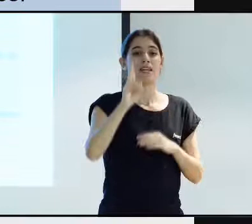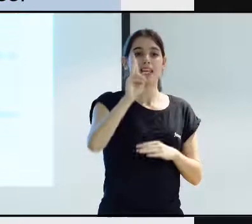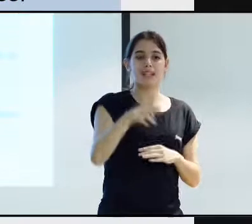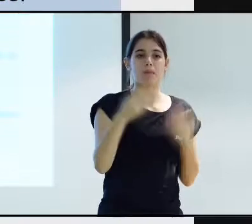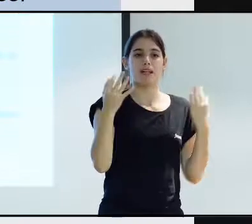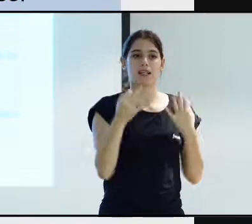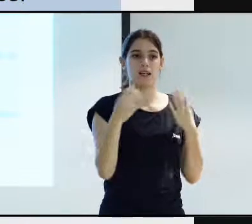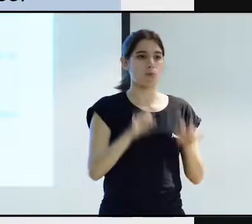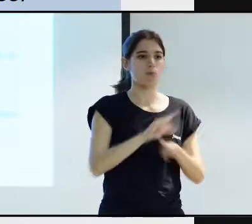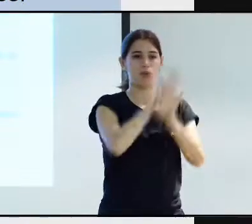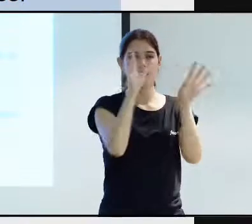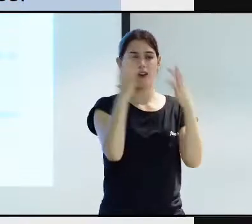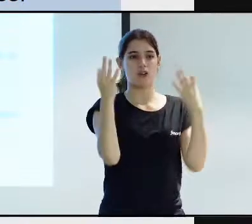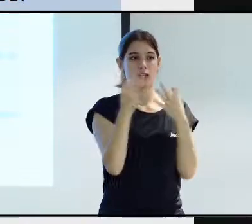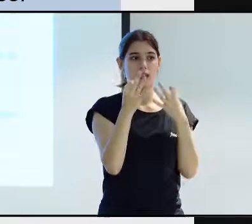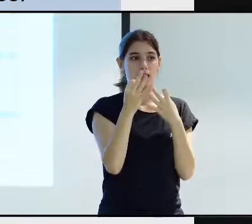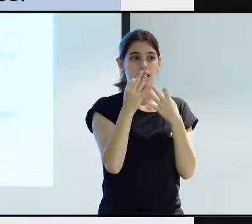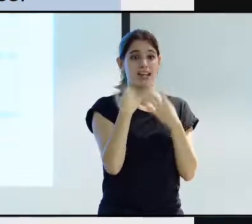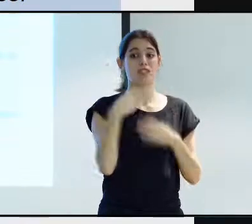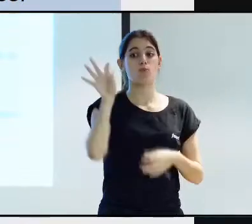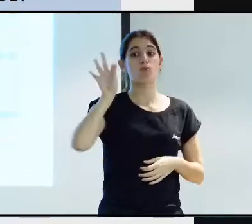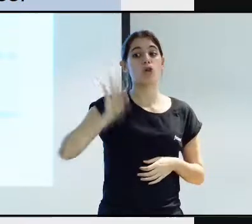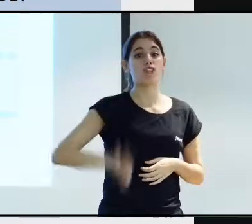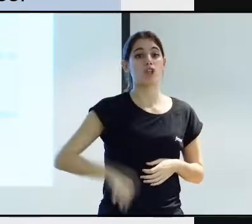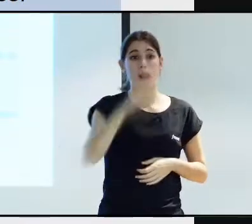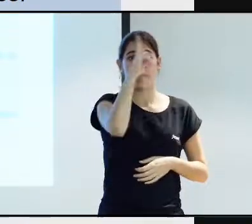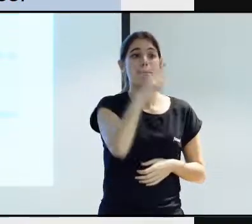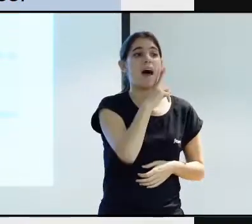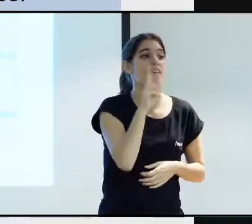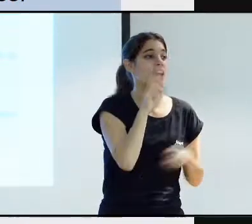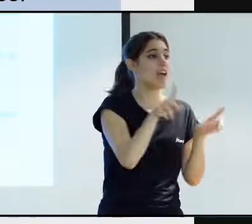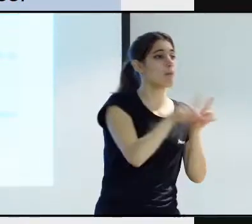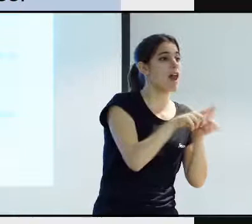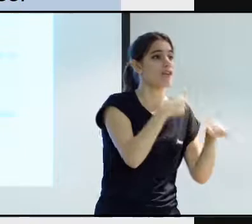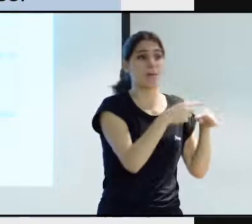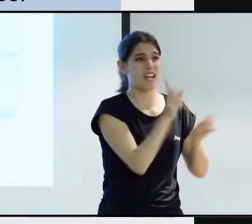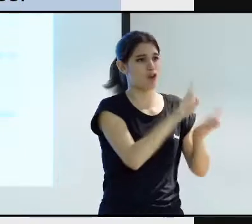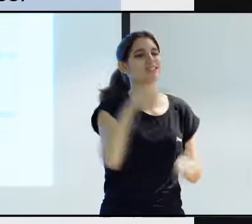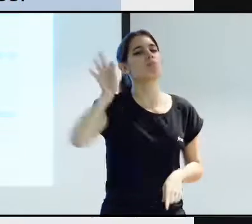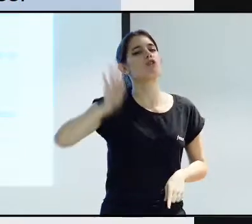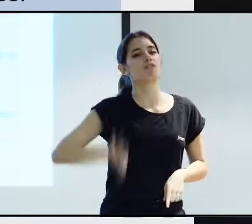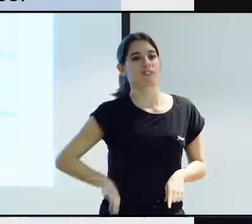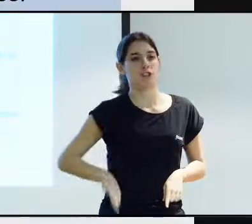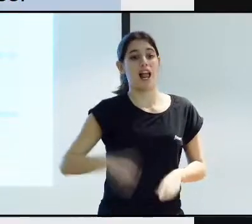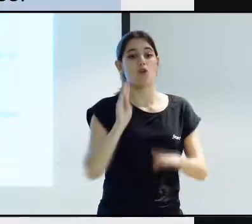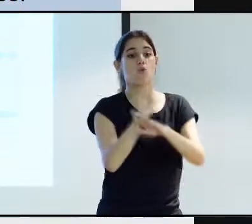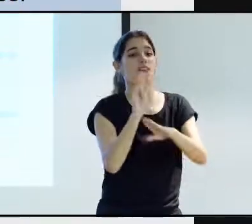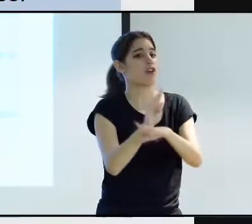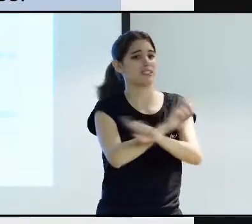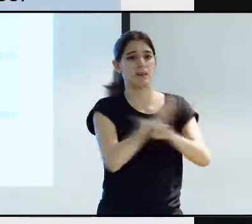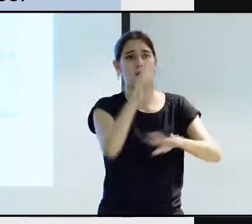same rights as everybody else to understand these concepts. And we also say that personal assistants are